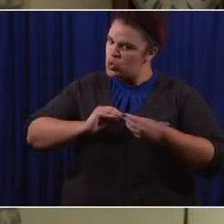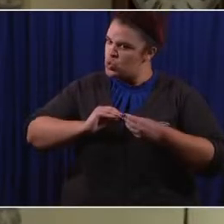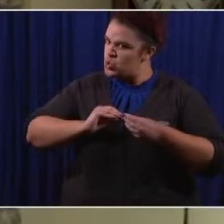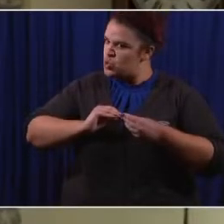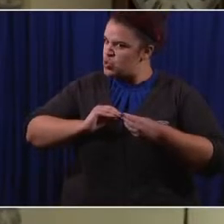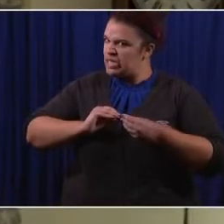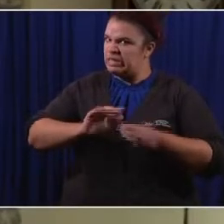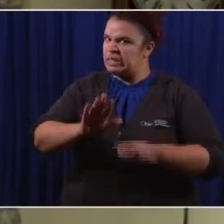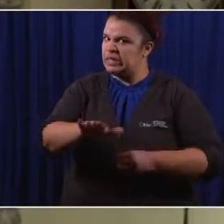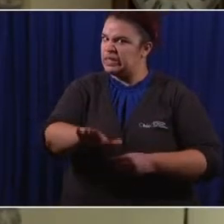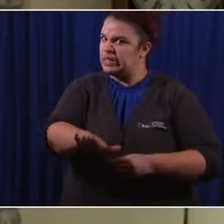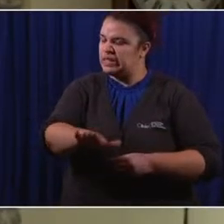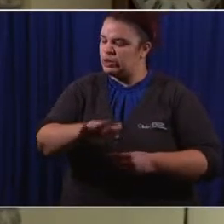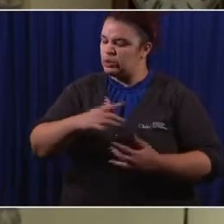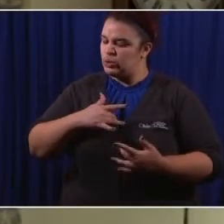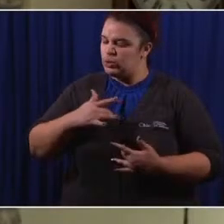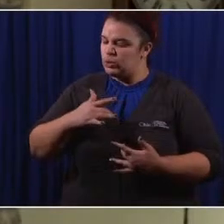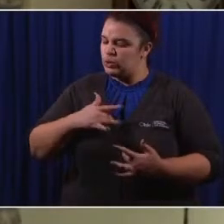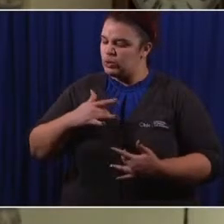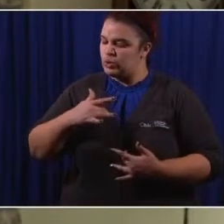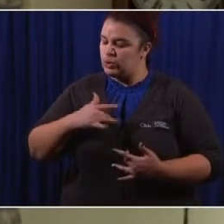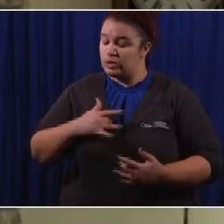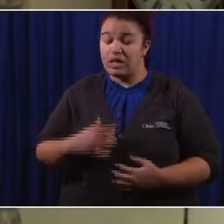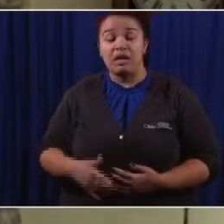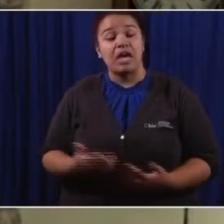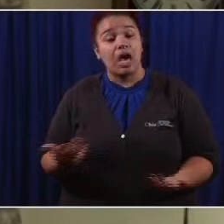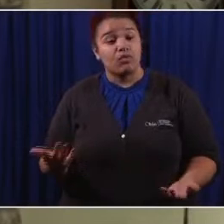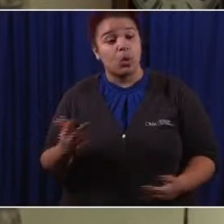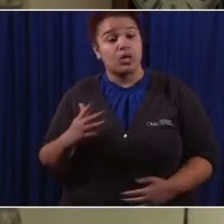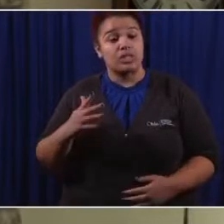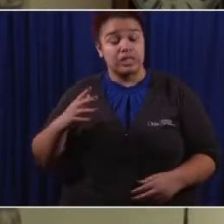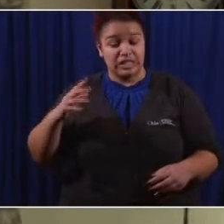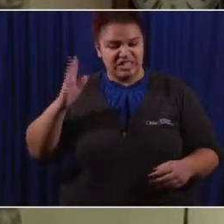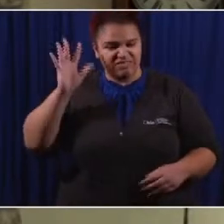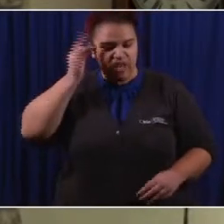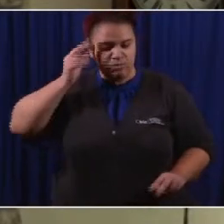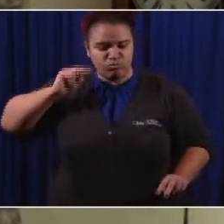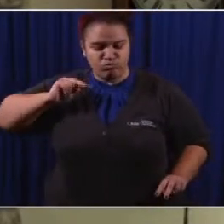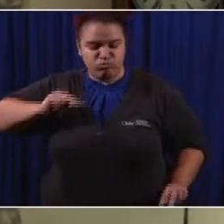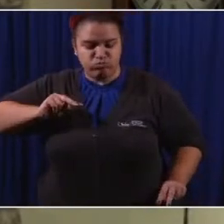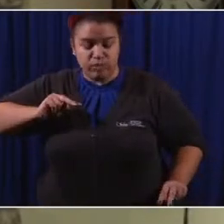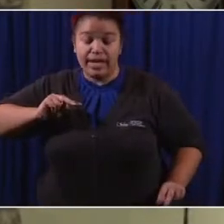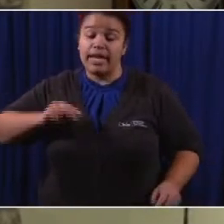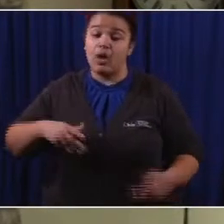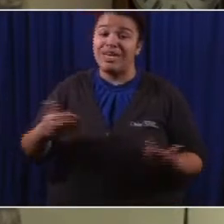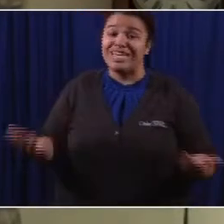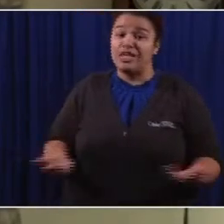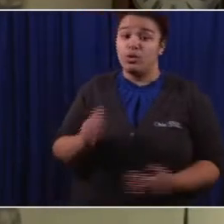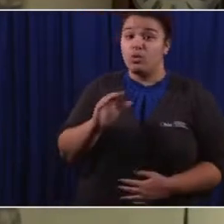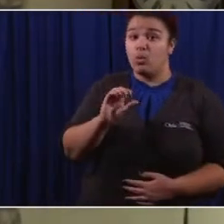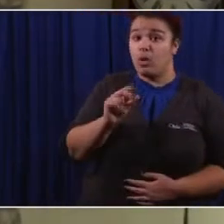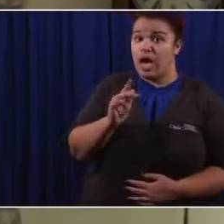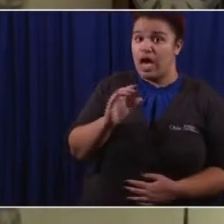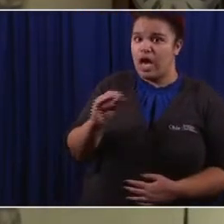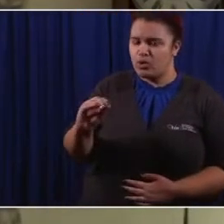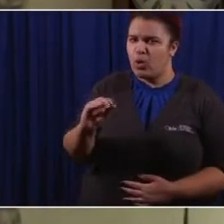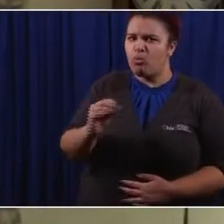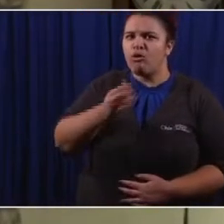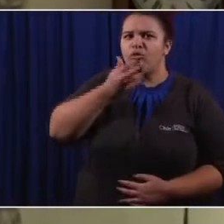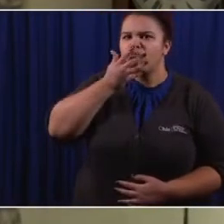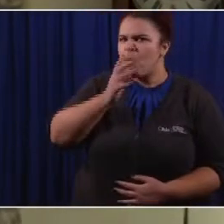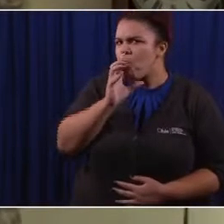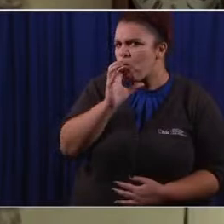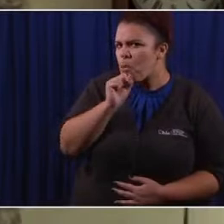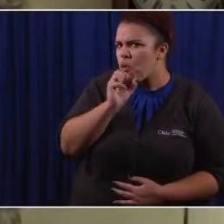the state's kind of color-coded heat map has gone down and remained in orange. But I'm wondering if you